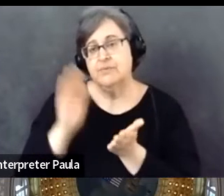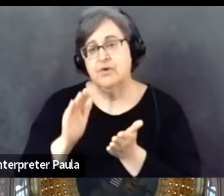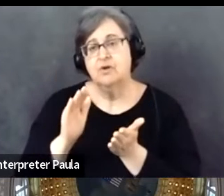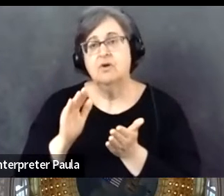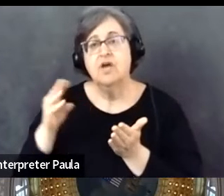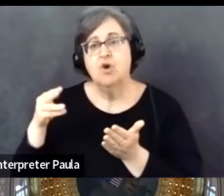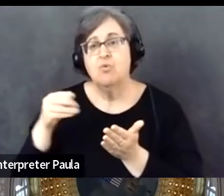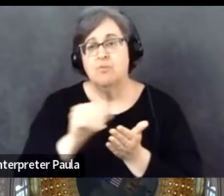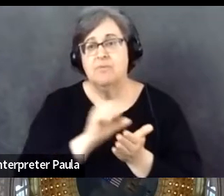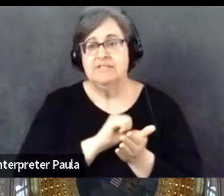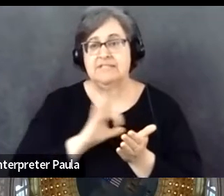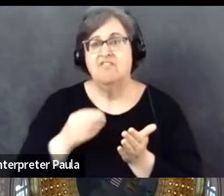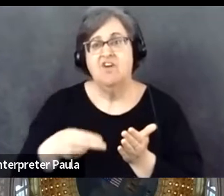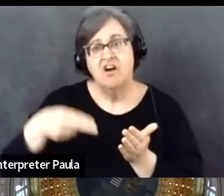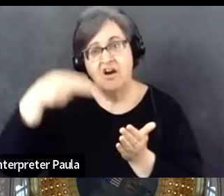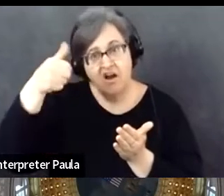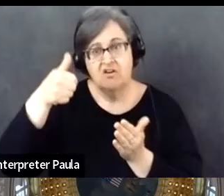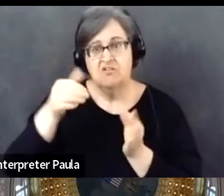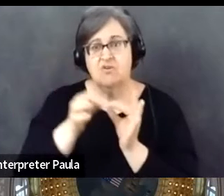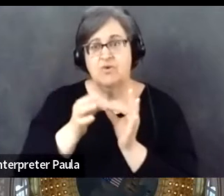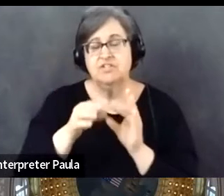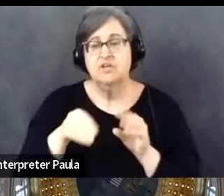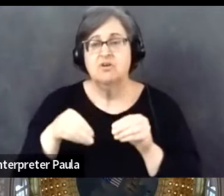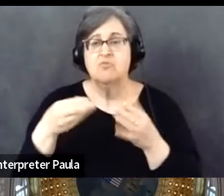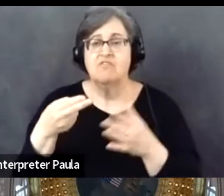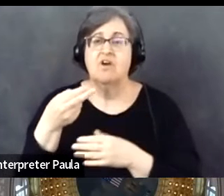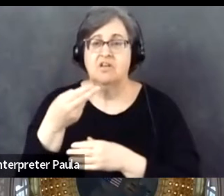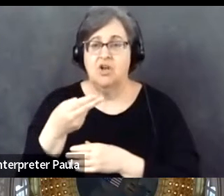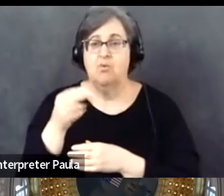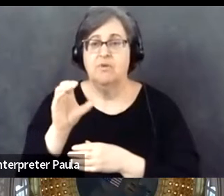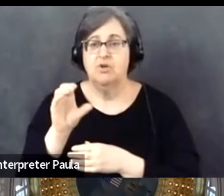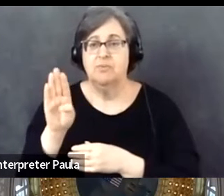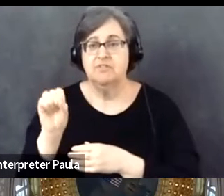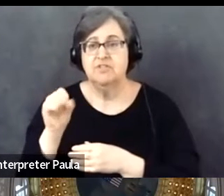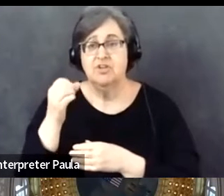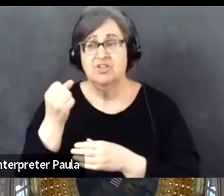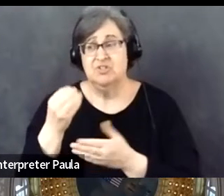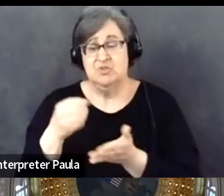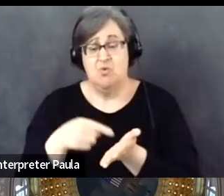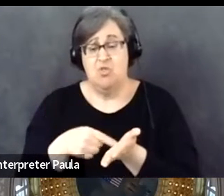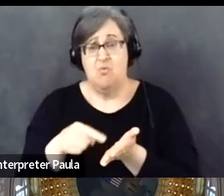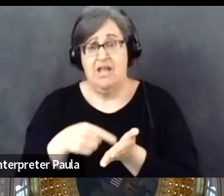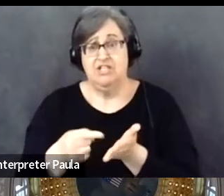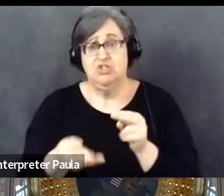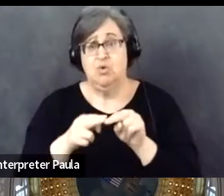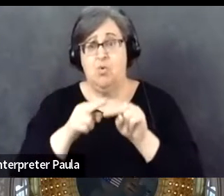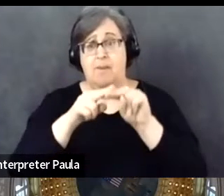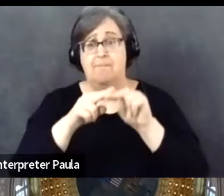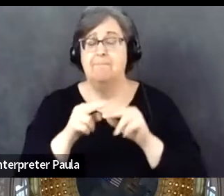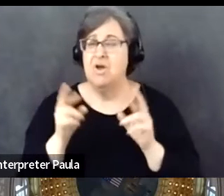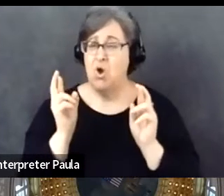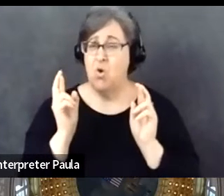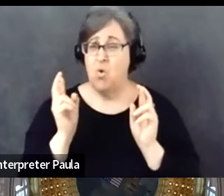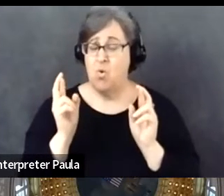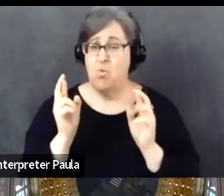the staff at a higher rate that provide home and community-based services so that their wages would go up, and we could